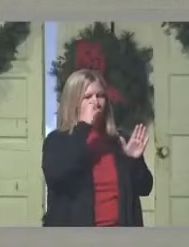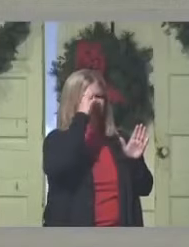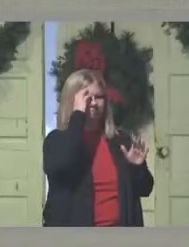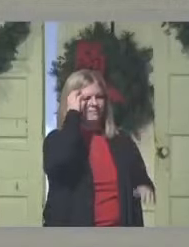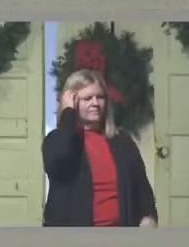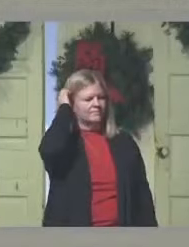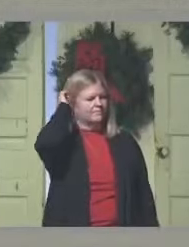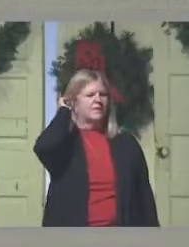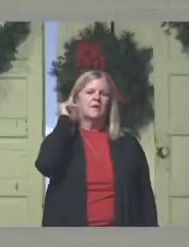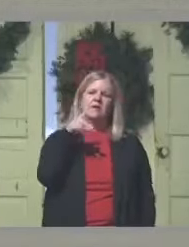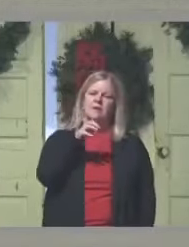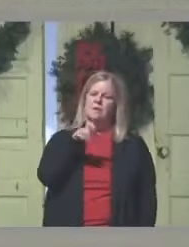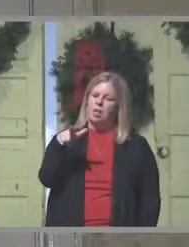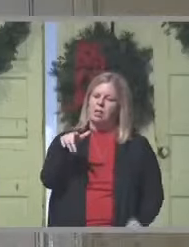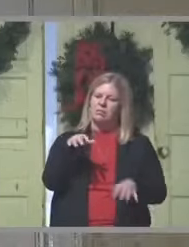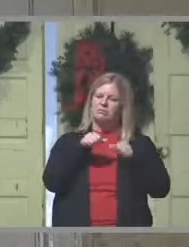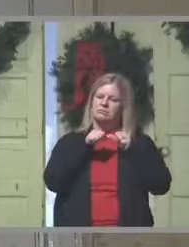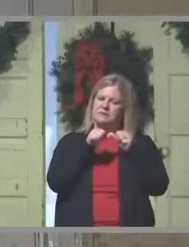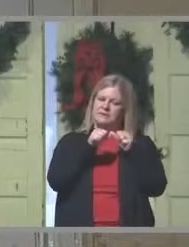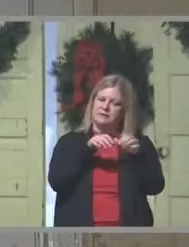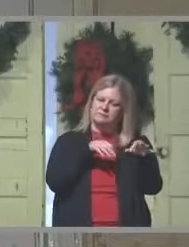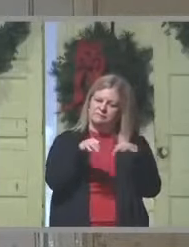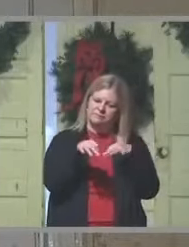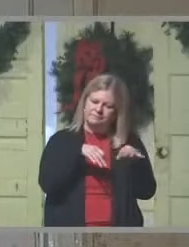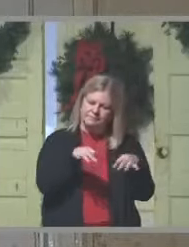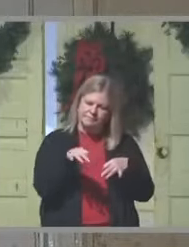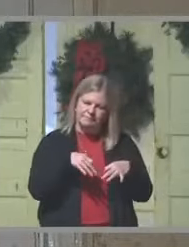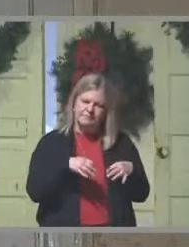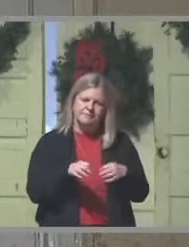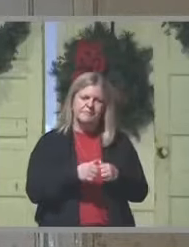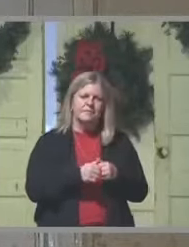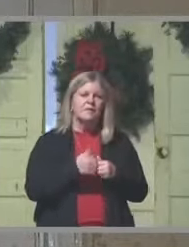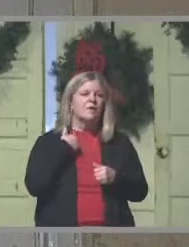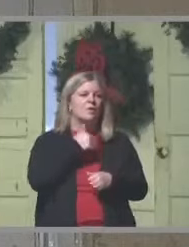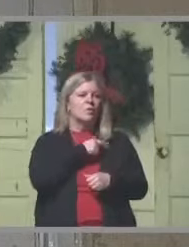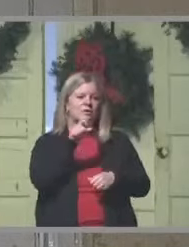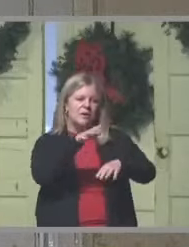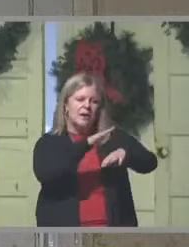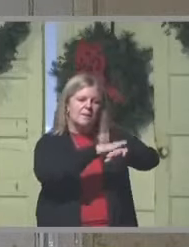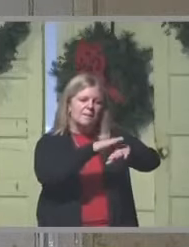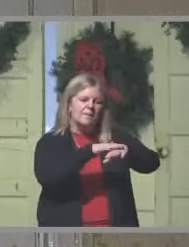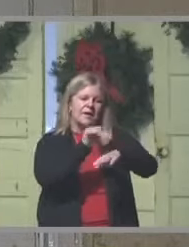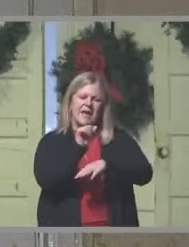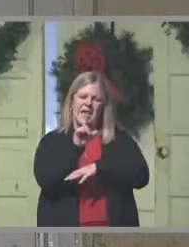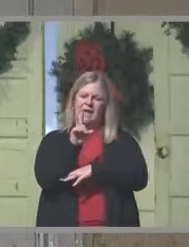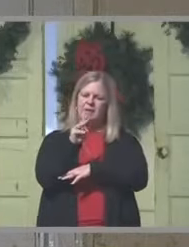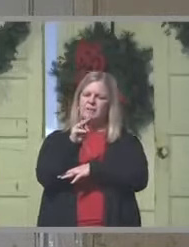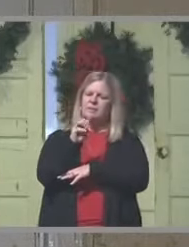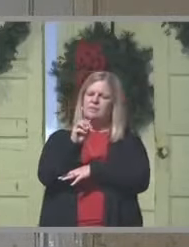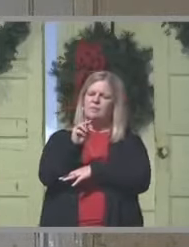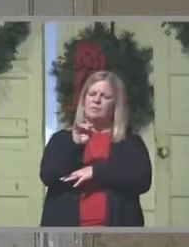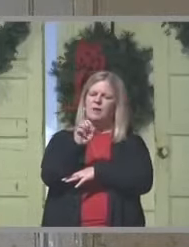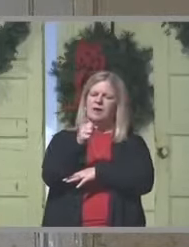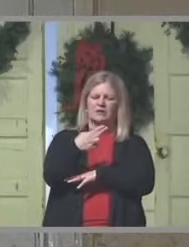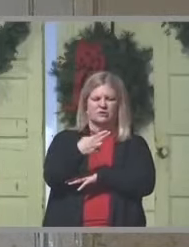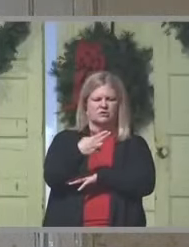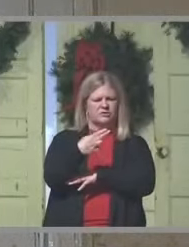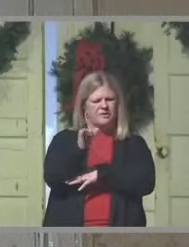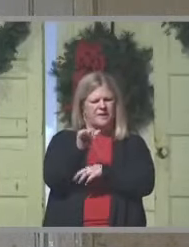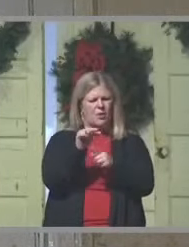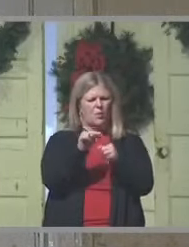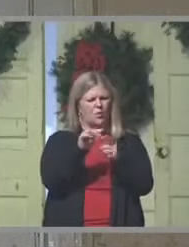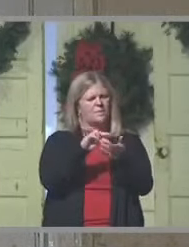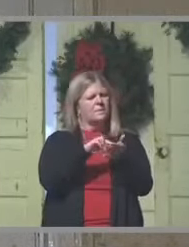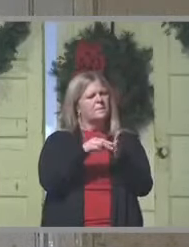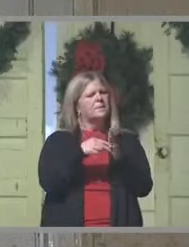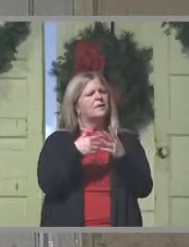Paul then goes on to say this, that we are to admonish every man. The word admonish carries with it the